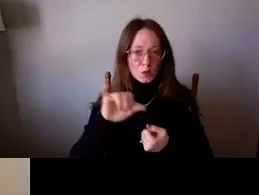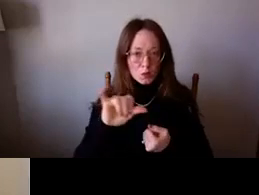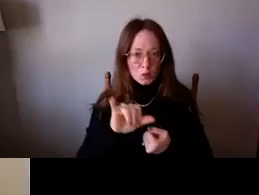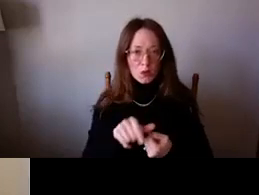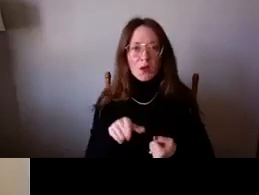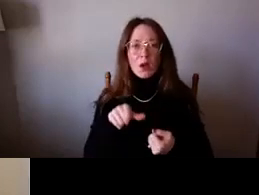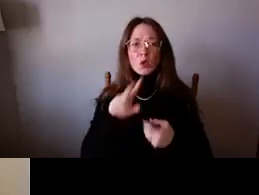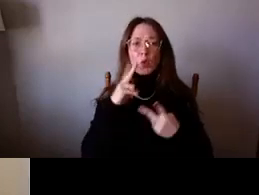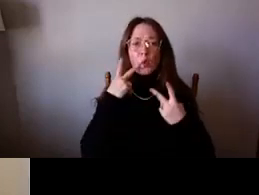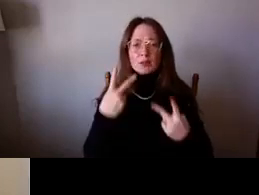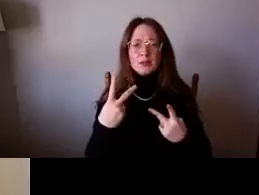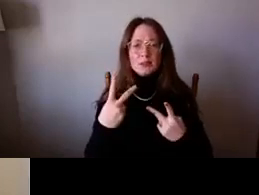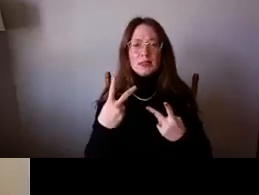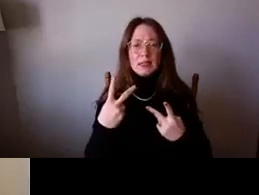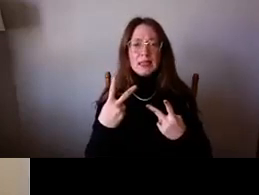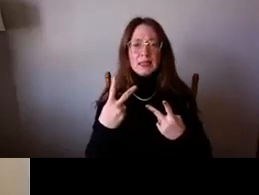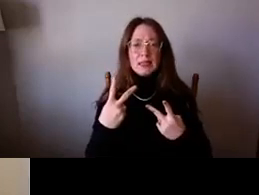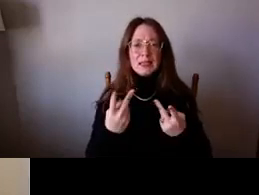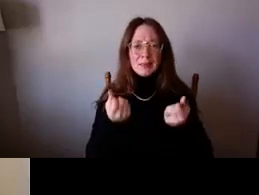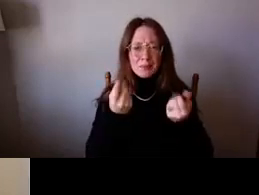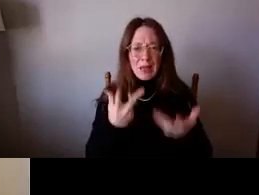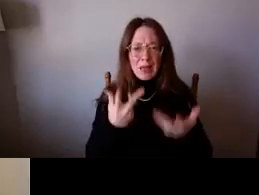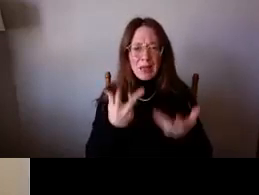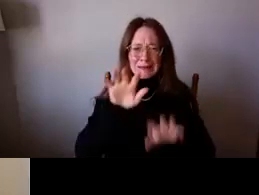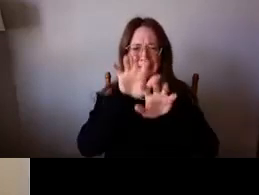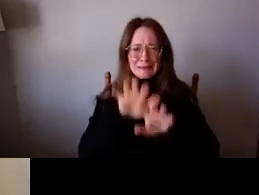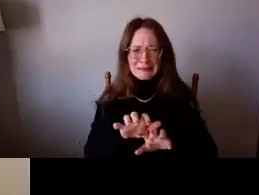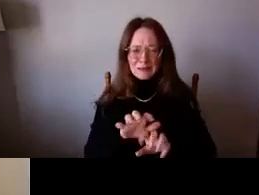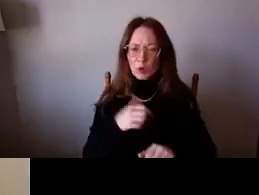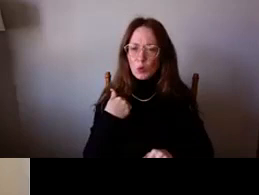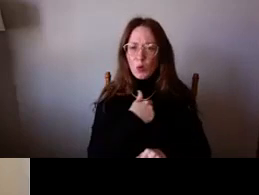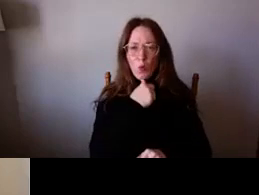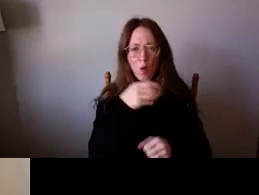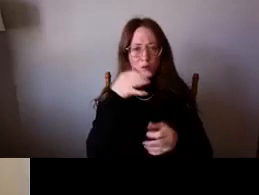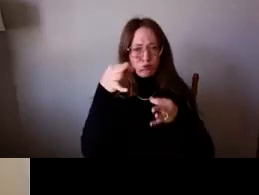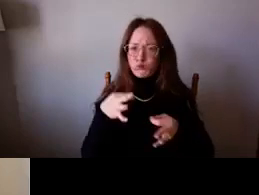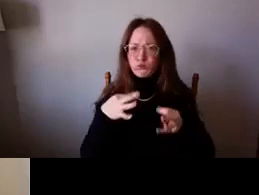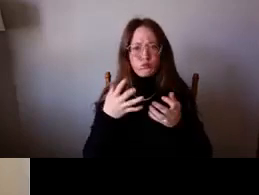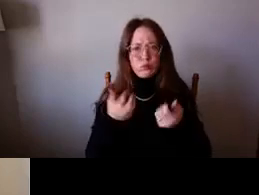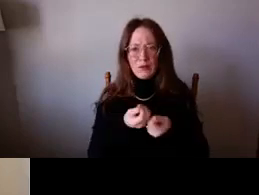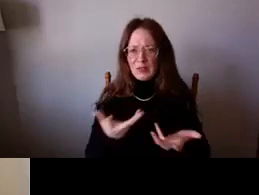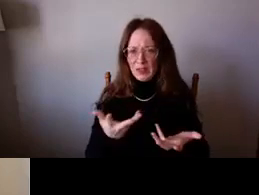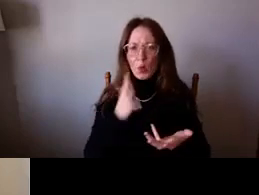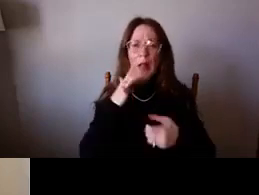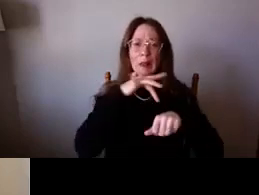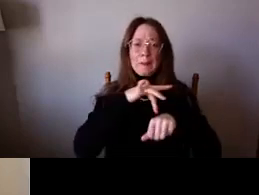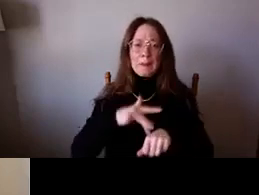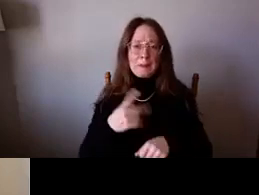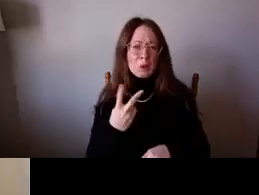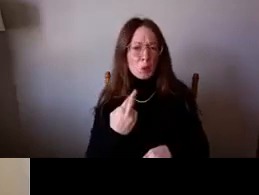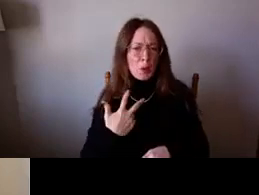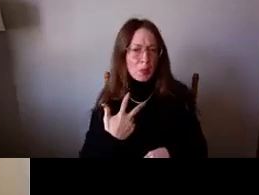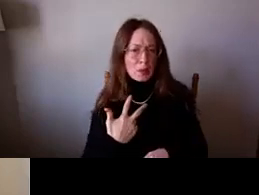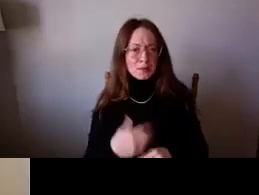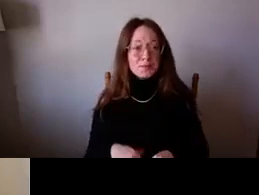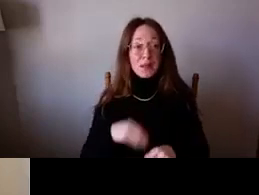a lot of data, and we're not going to go through all of it, but I did want to highlight a couple of things. In program